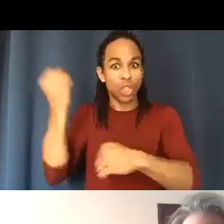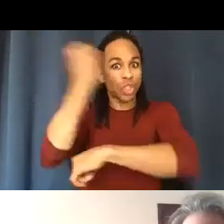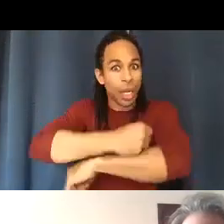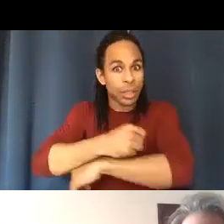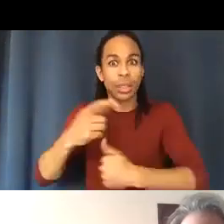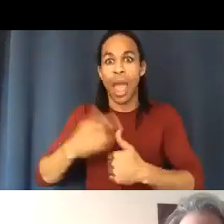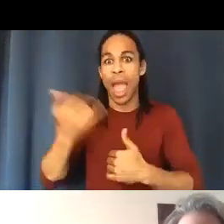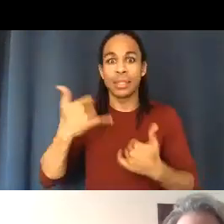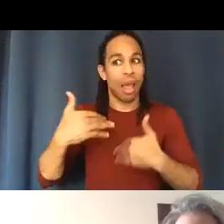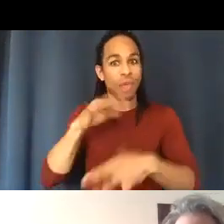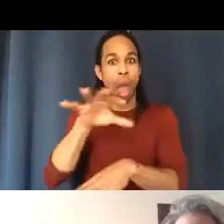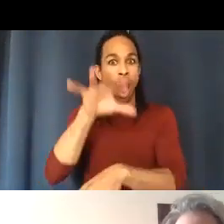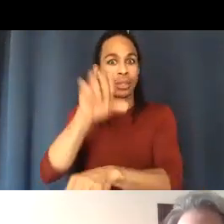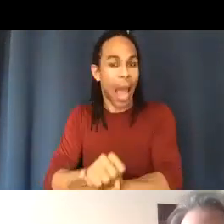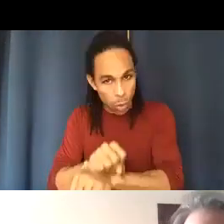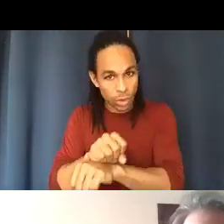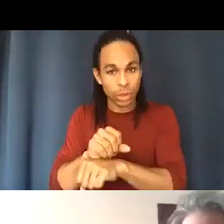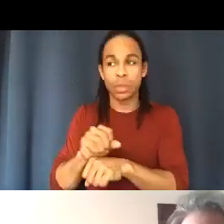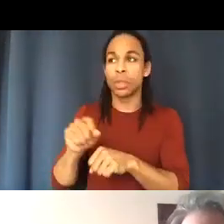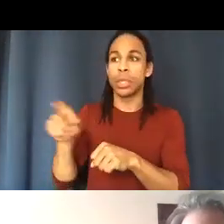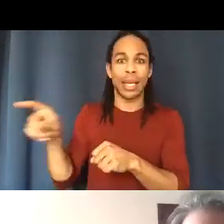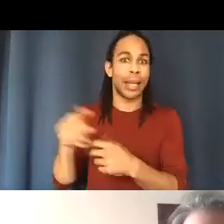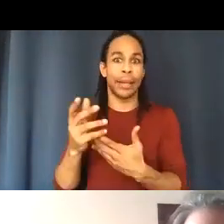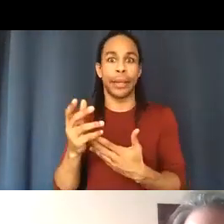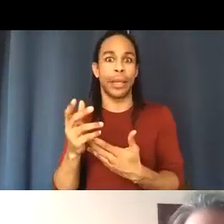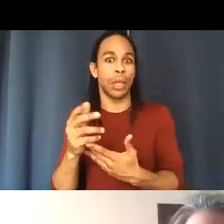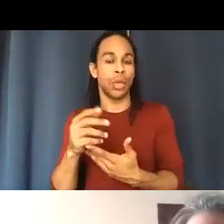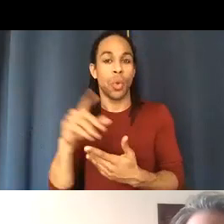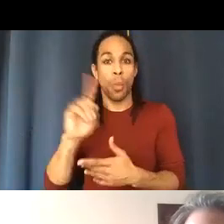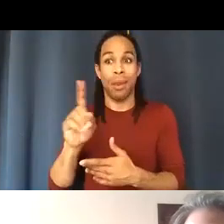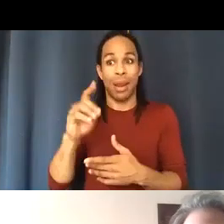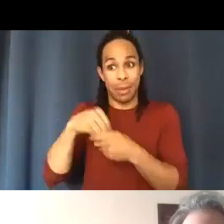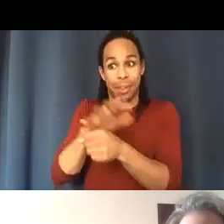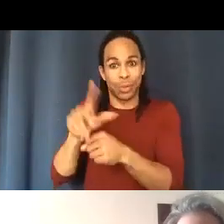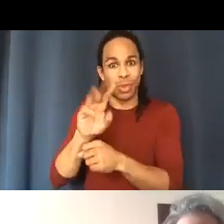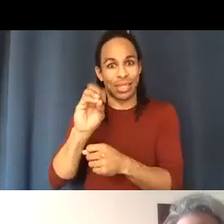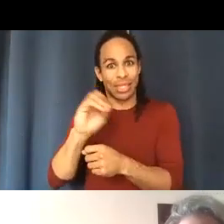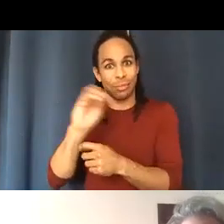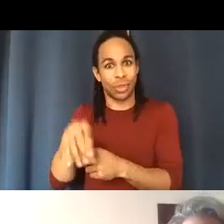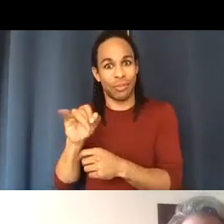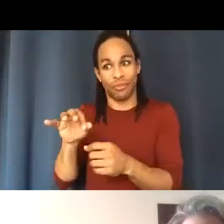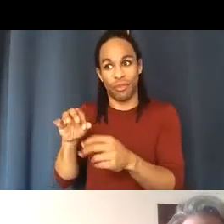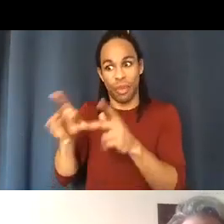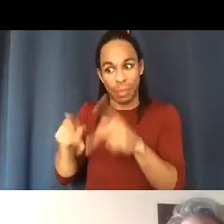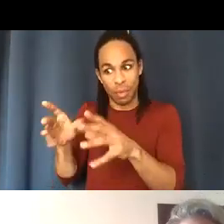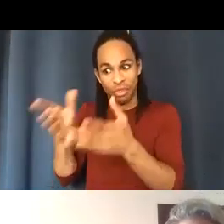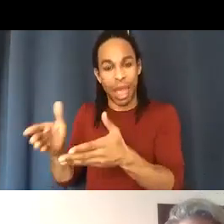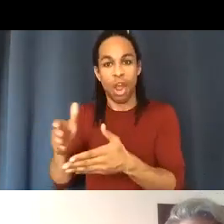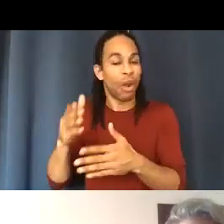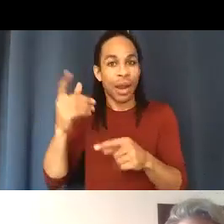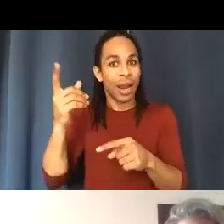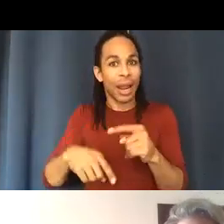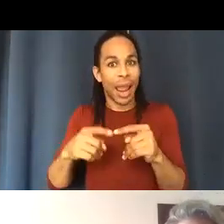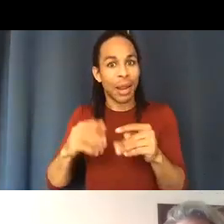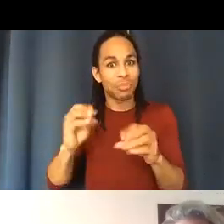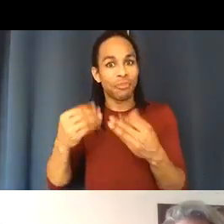the population are unable to put food on the table. So what we're recommending is that organizations make